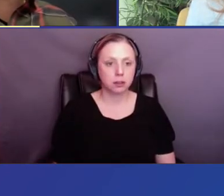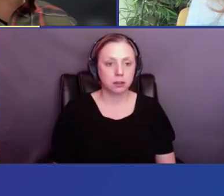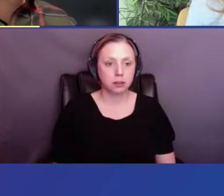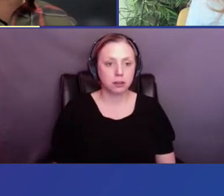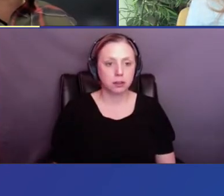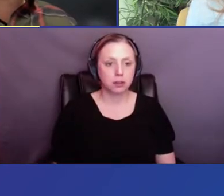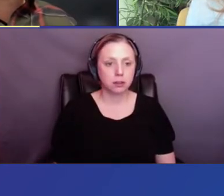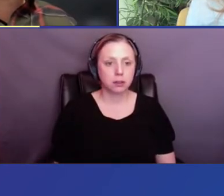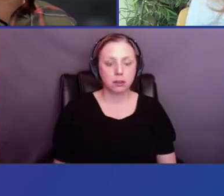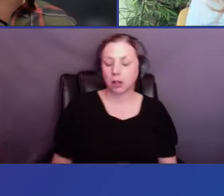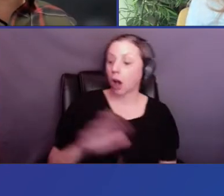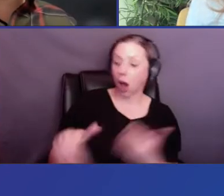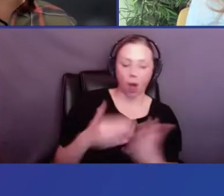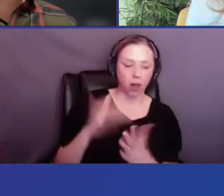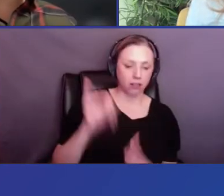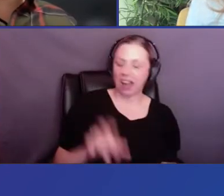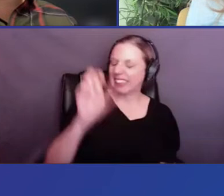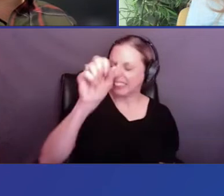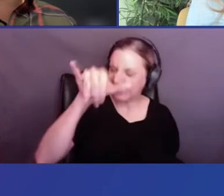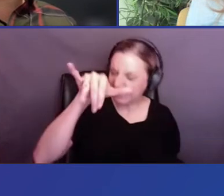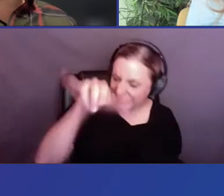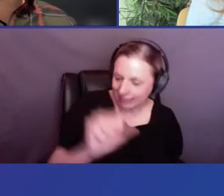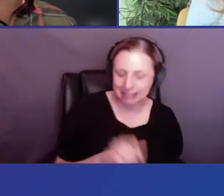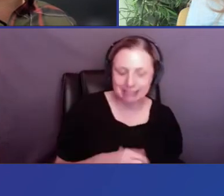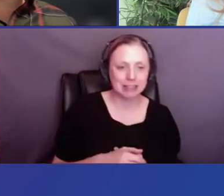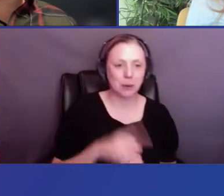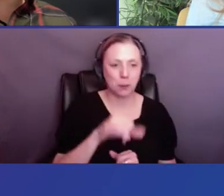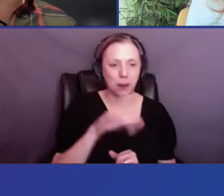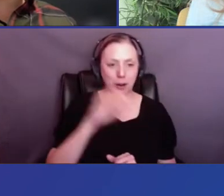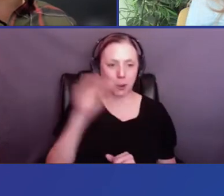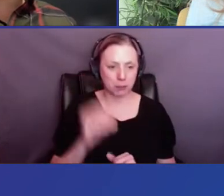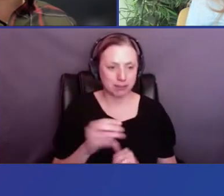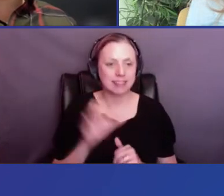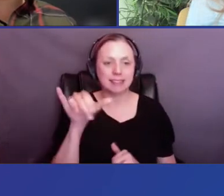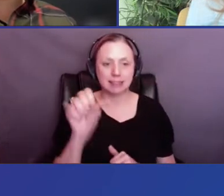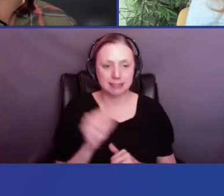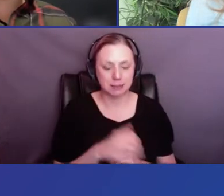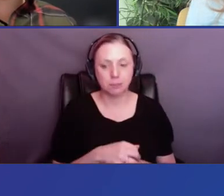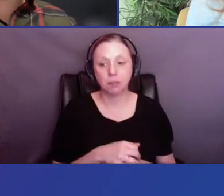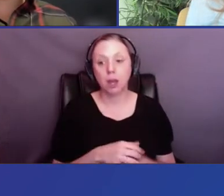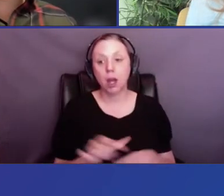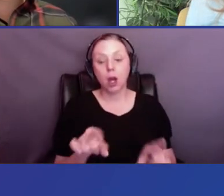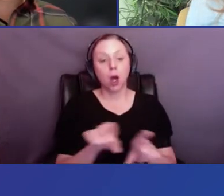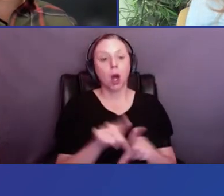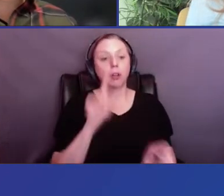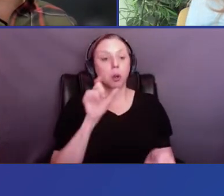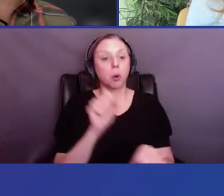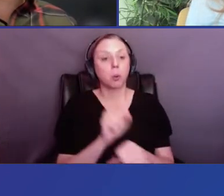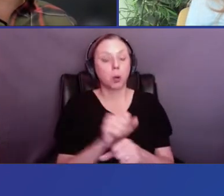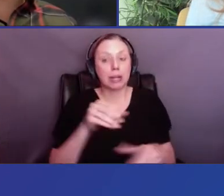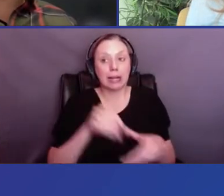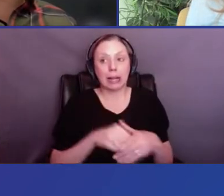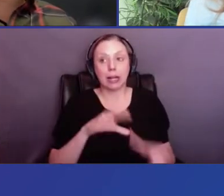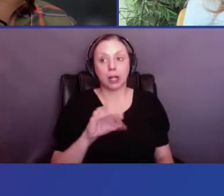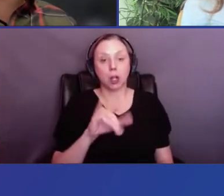All of that, 100%. And also, working in coalition